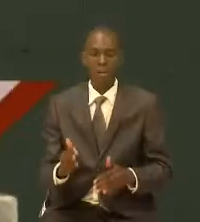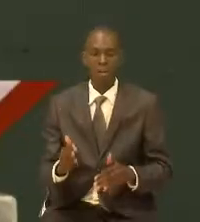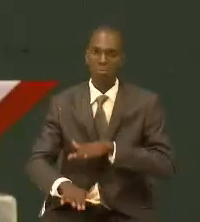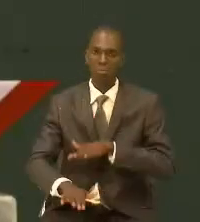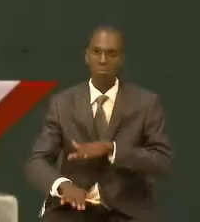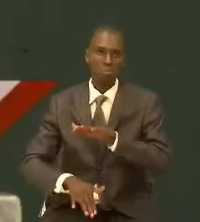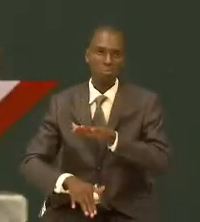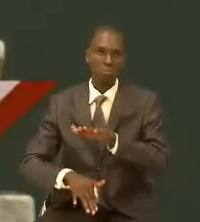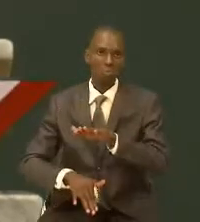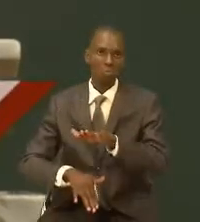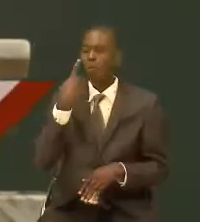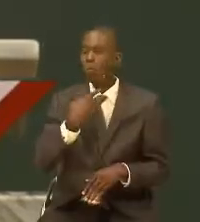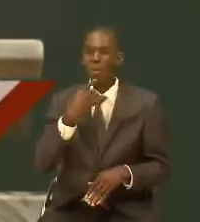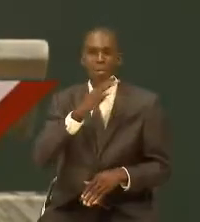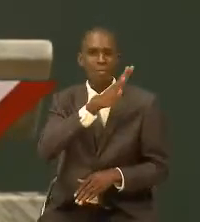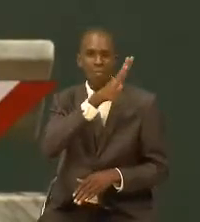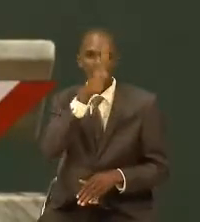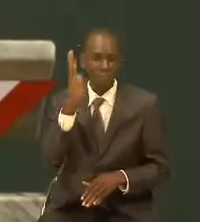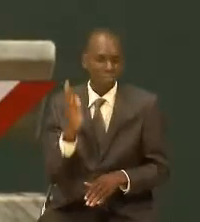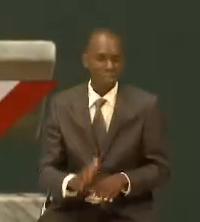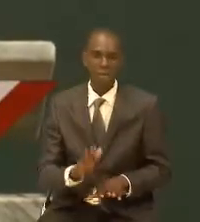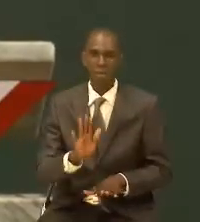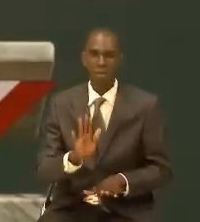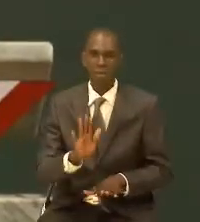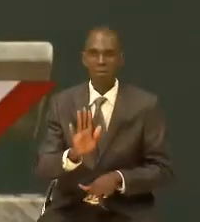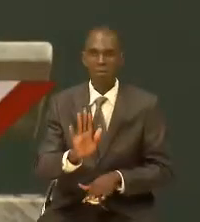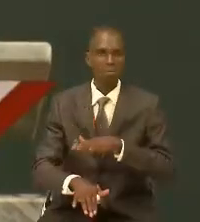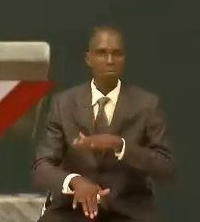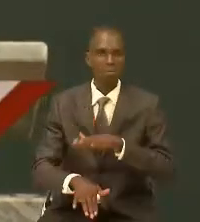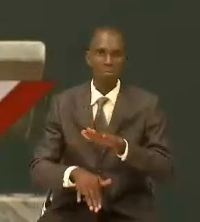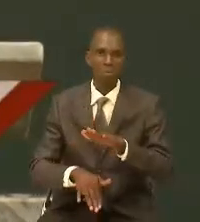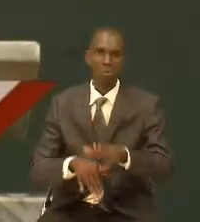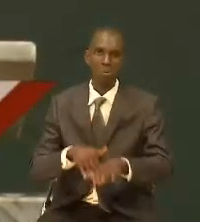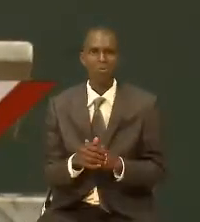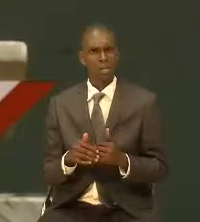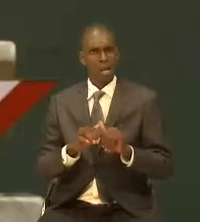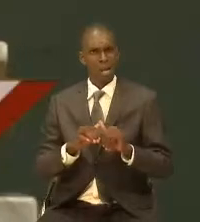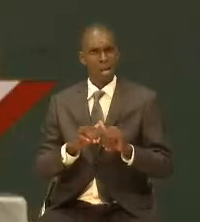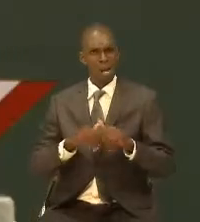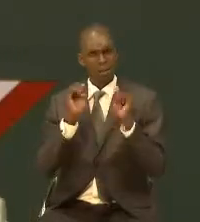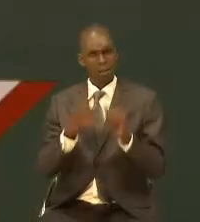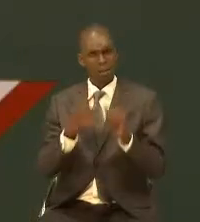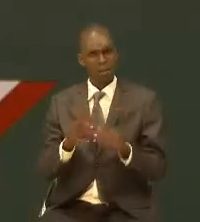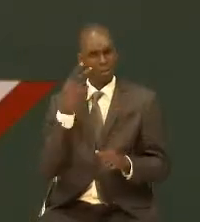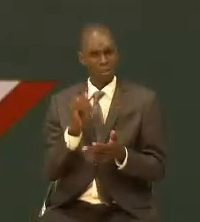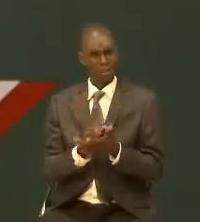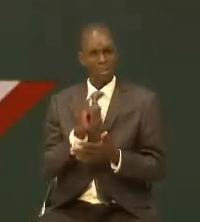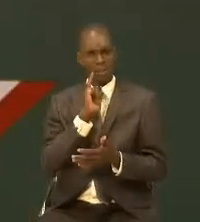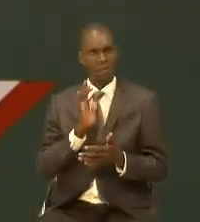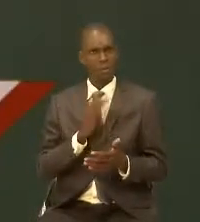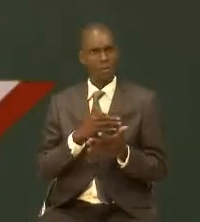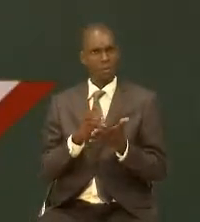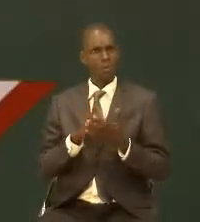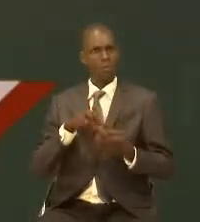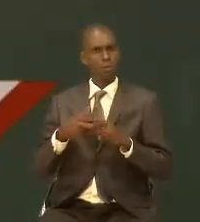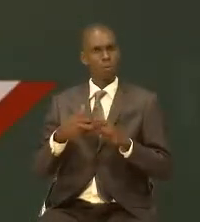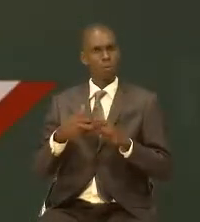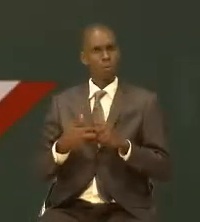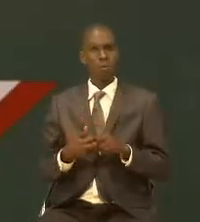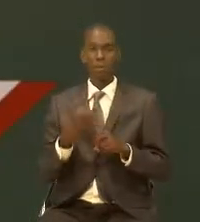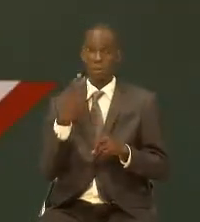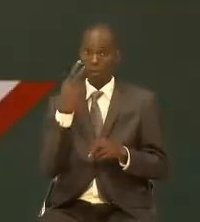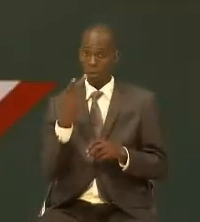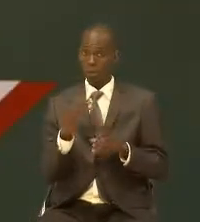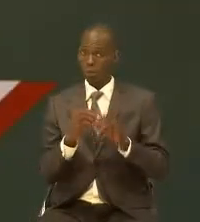never urged war how do you say that a situation number one he could not walk